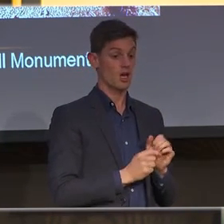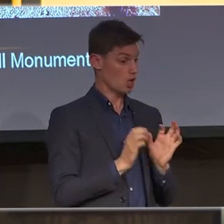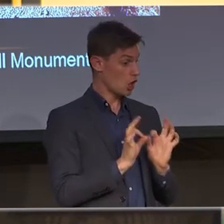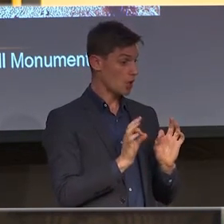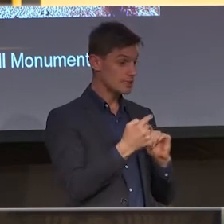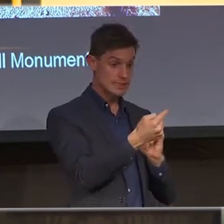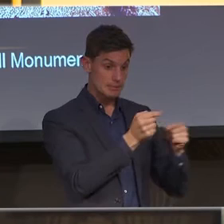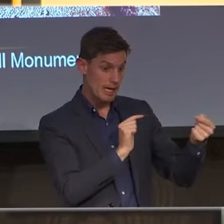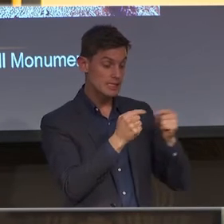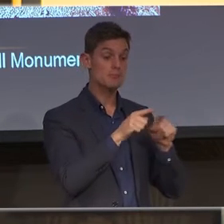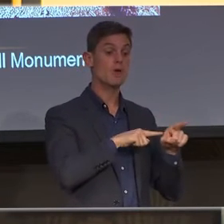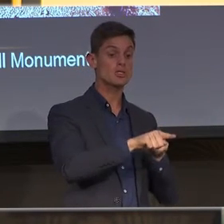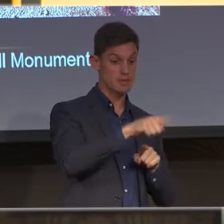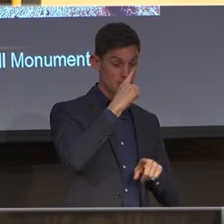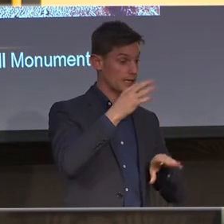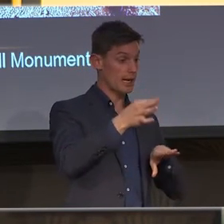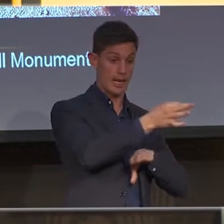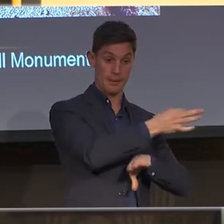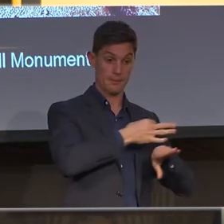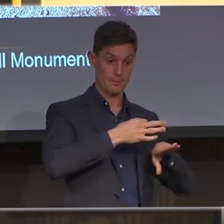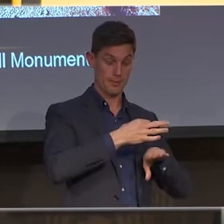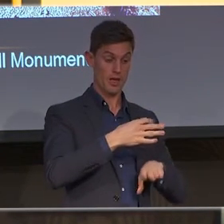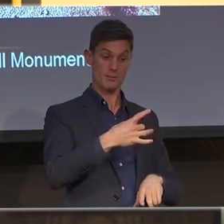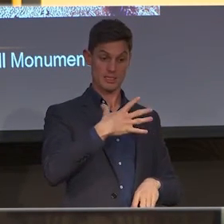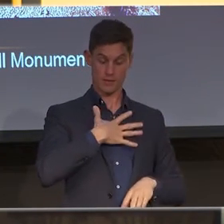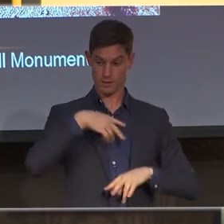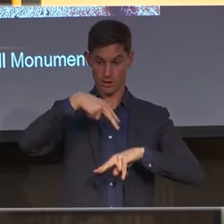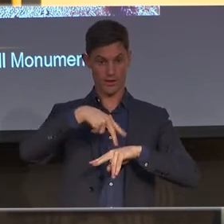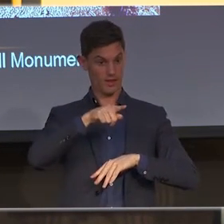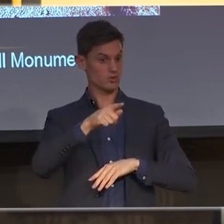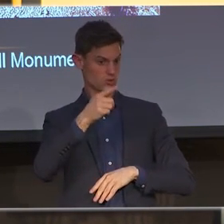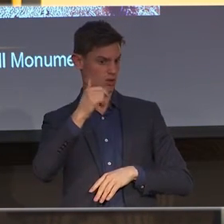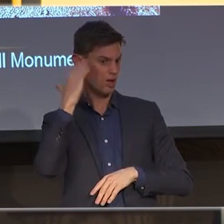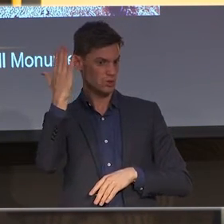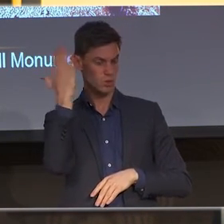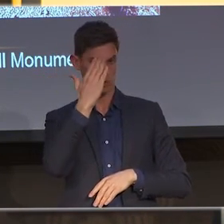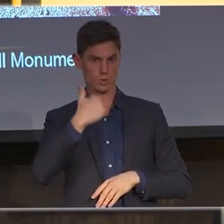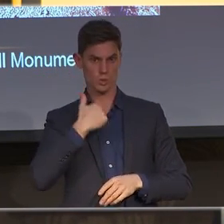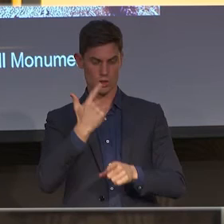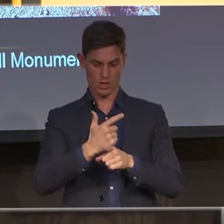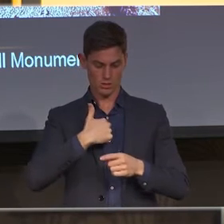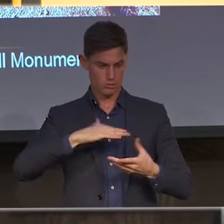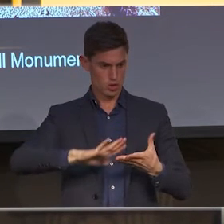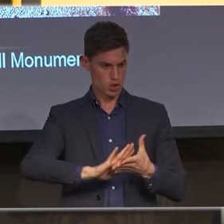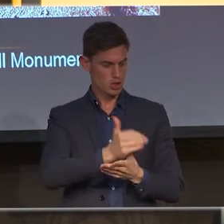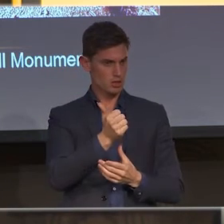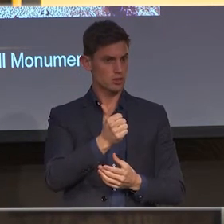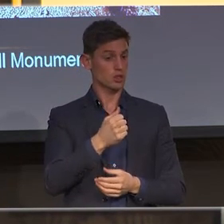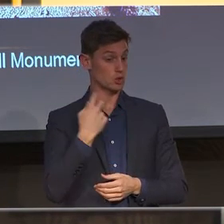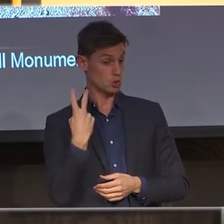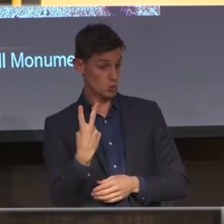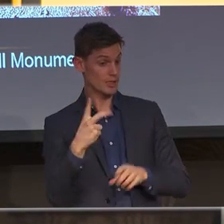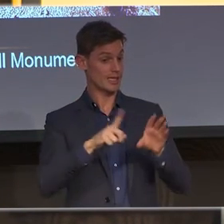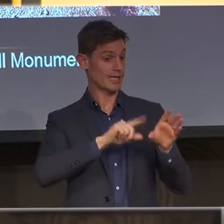non-debate, with most senators missing from the House. Now, as I sat on stage, I really appreciated hearing the words of two